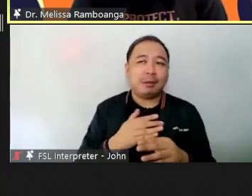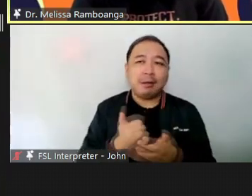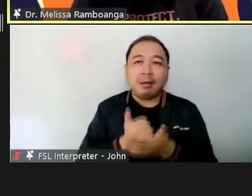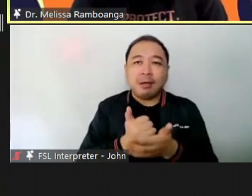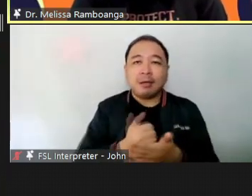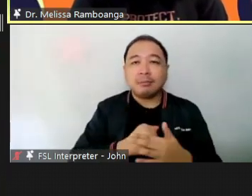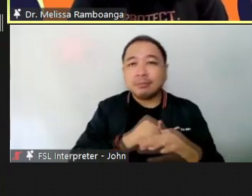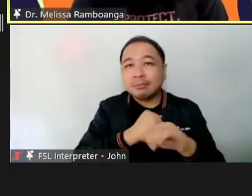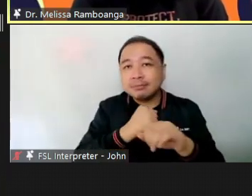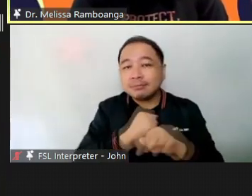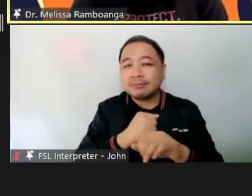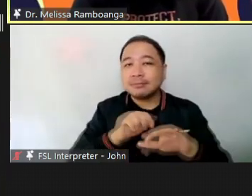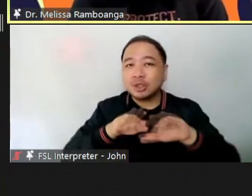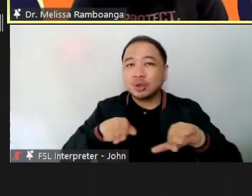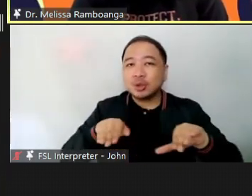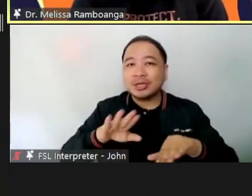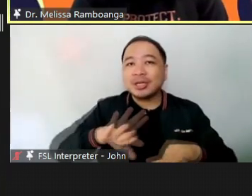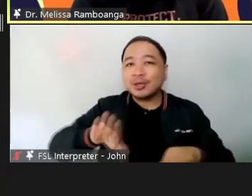our communities.